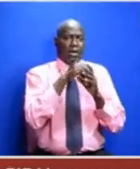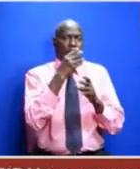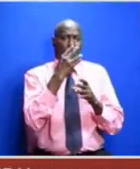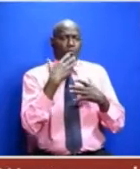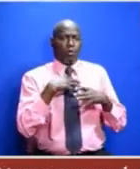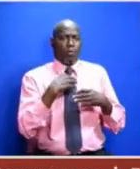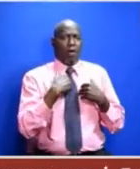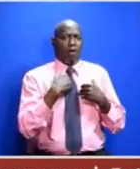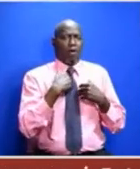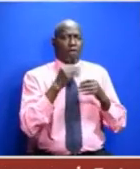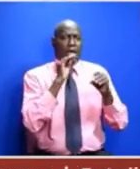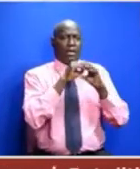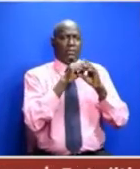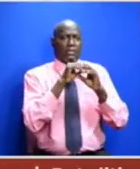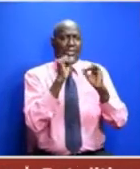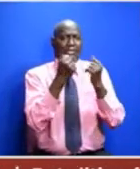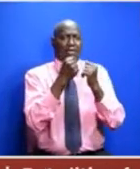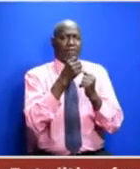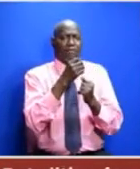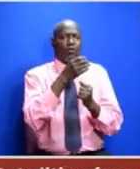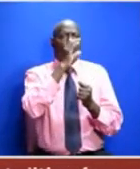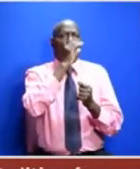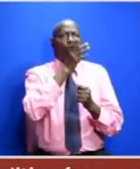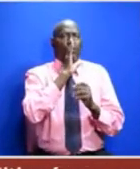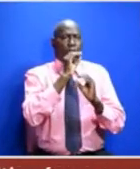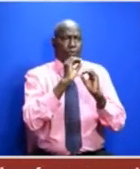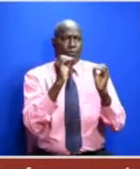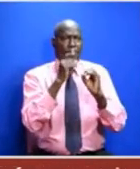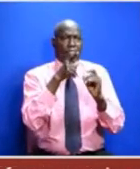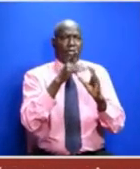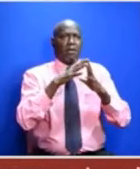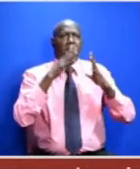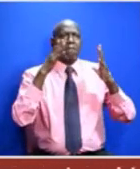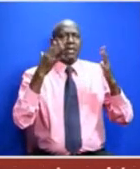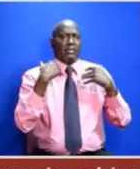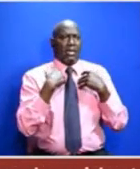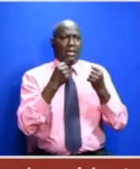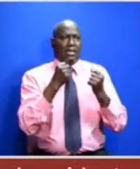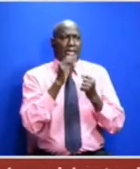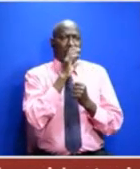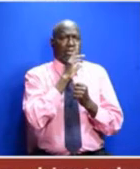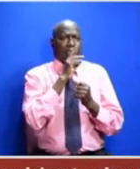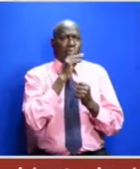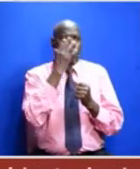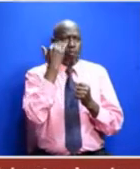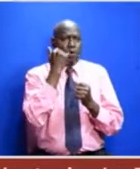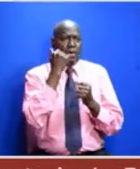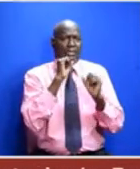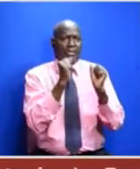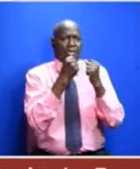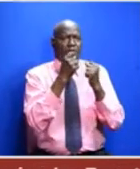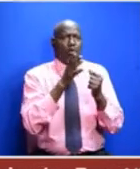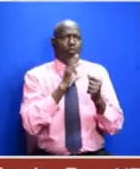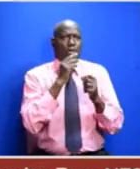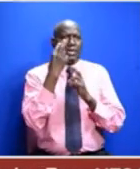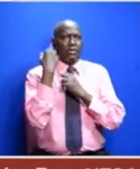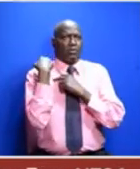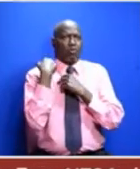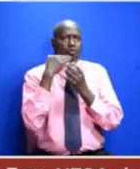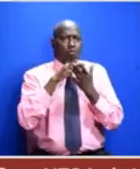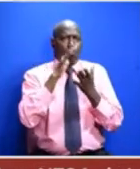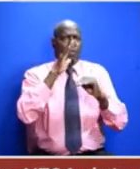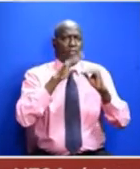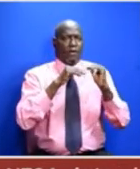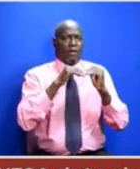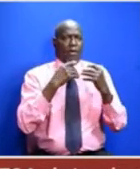in the world do not have access to safe drinking water. This is a major health risk since unsafe water is responsible for more than